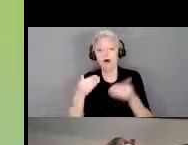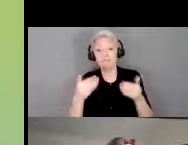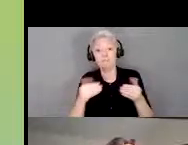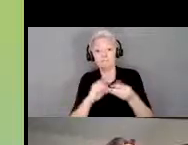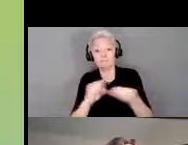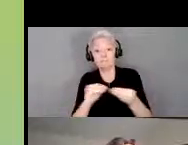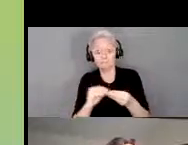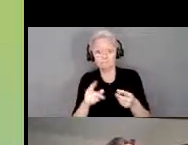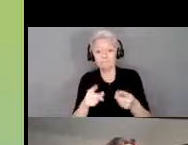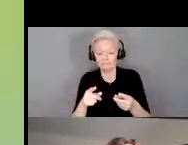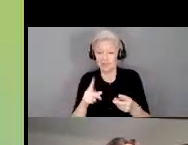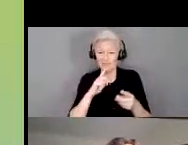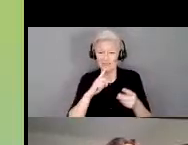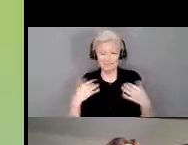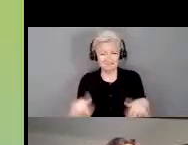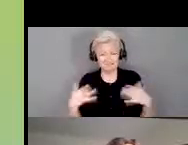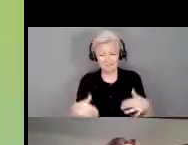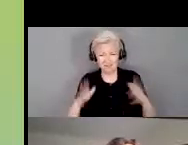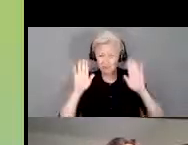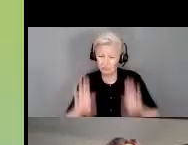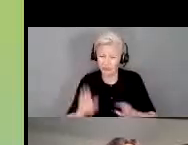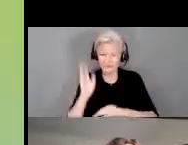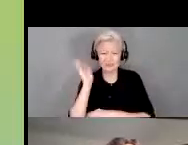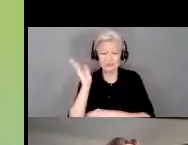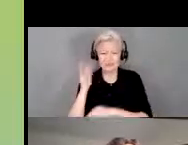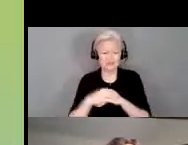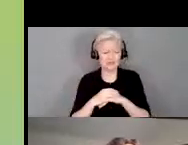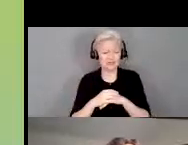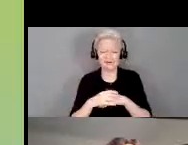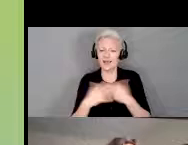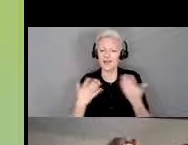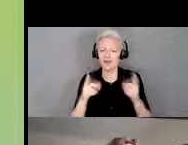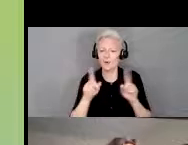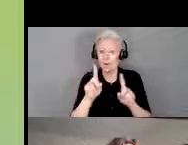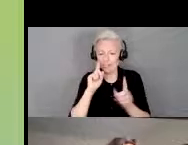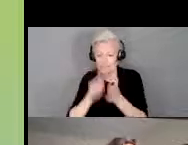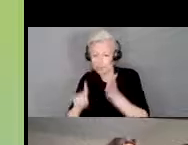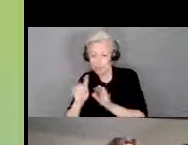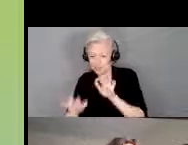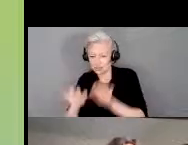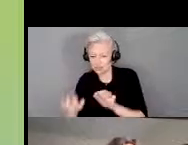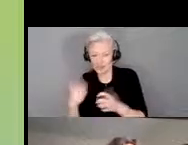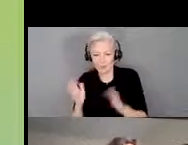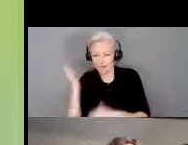really great presentation. And let me just check the chat and see.